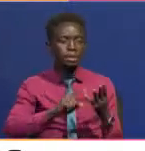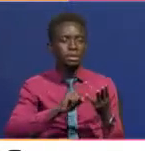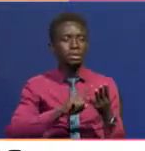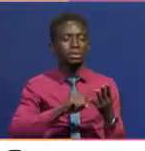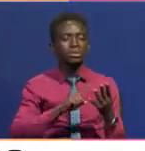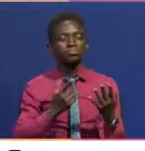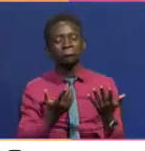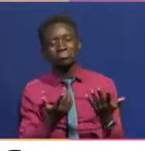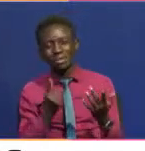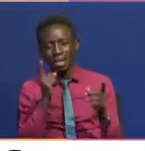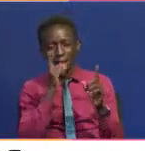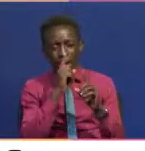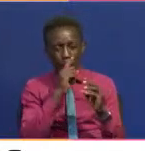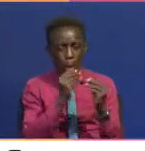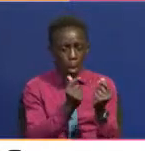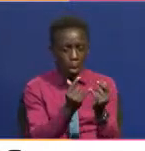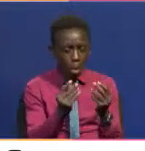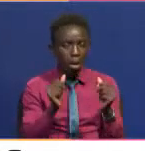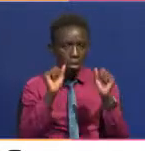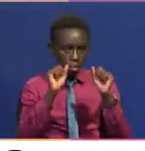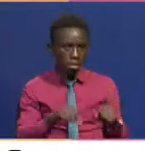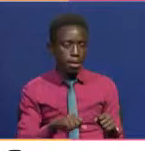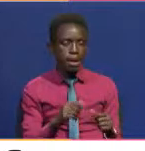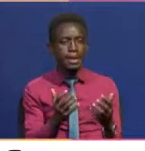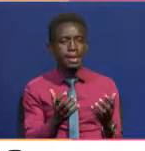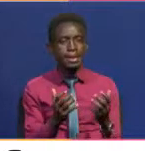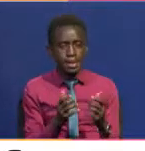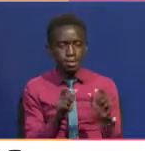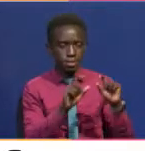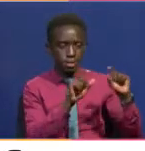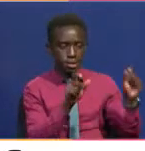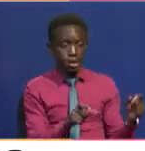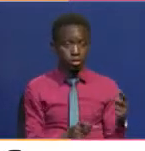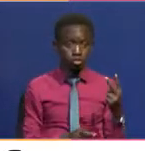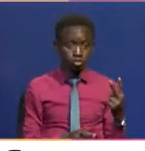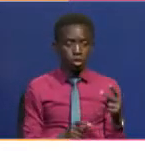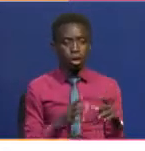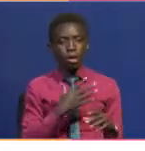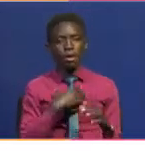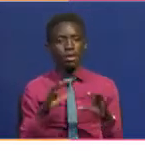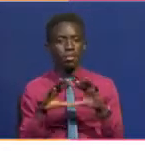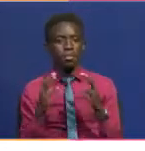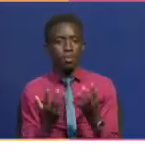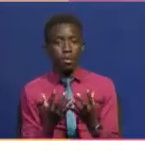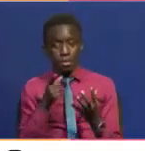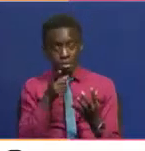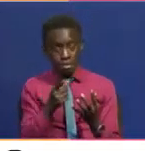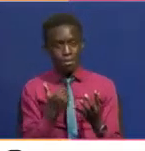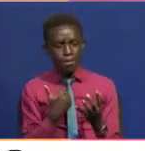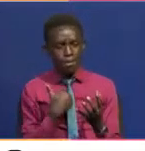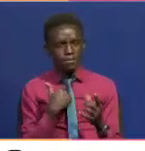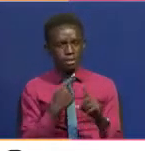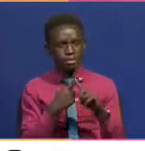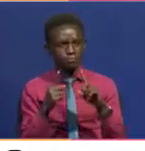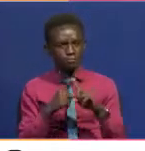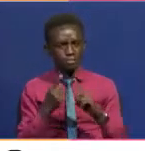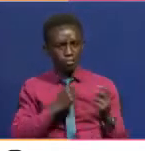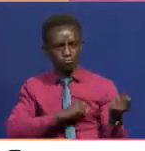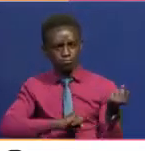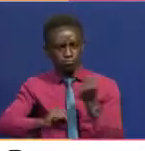is just the 2 pairs of frames and the ball to start with. And it caters for different fitness